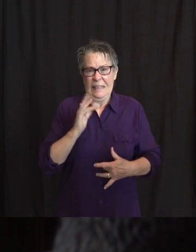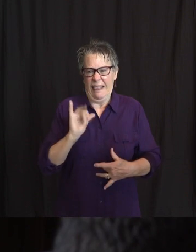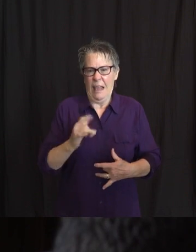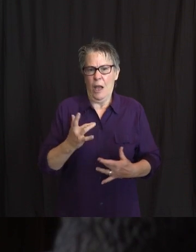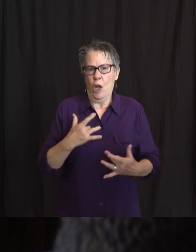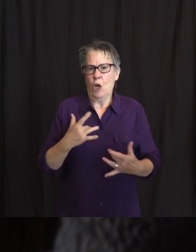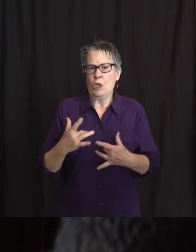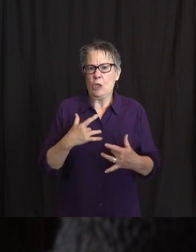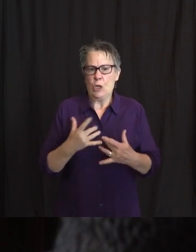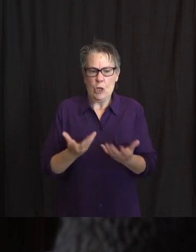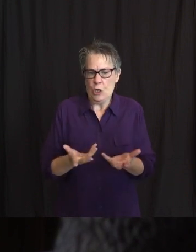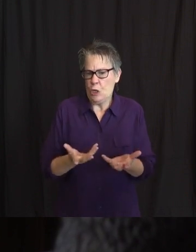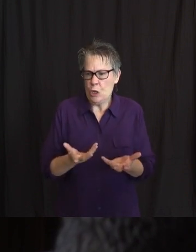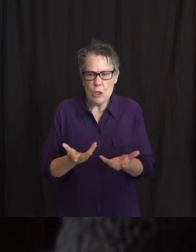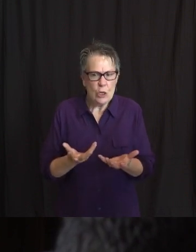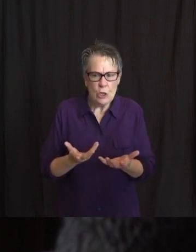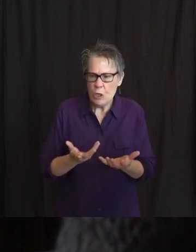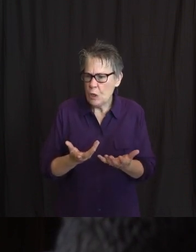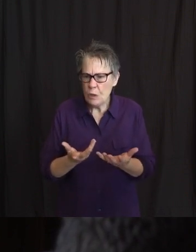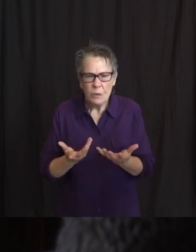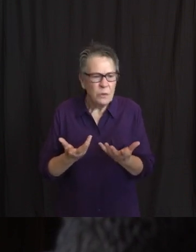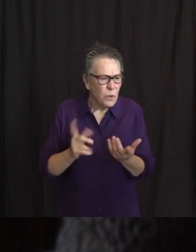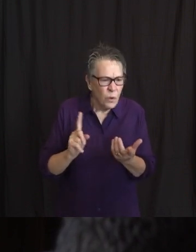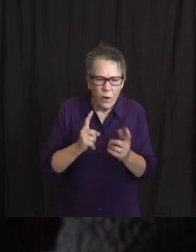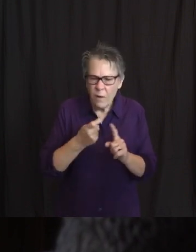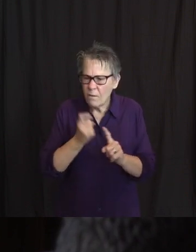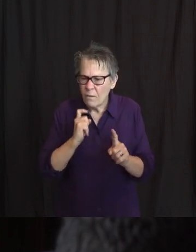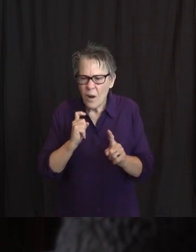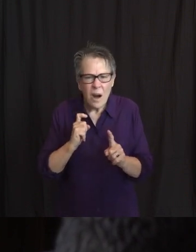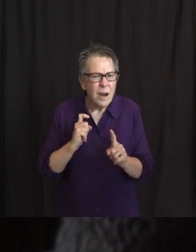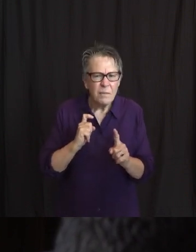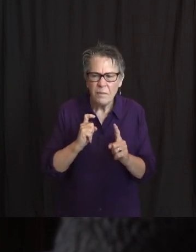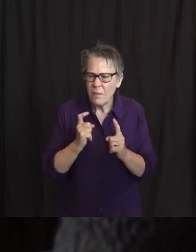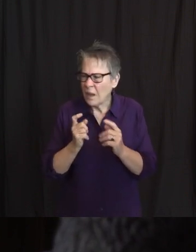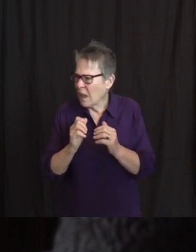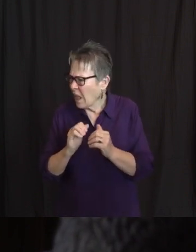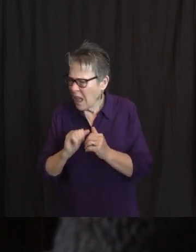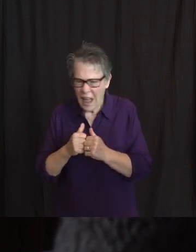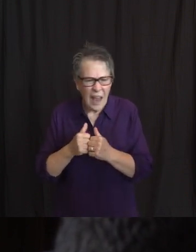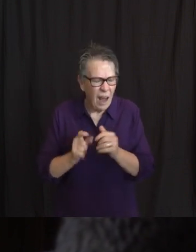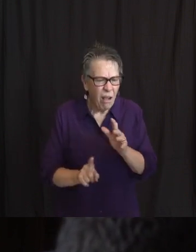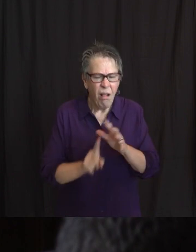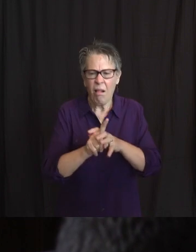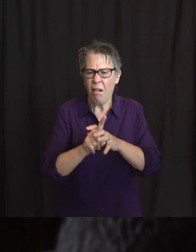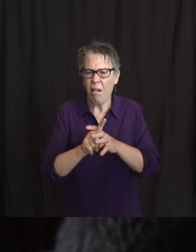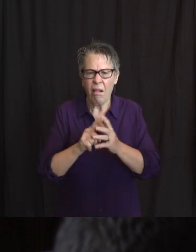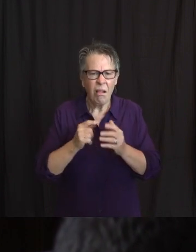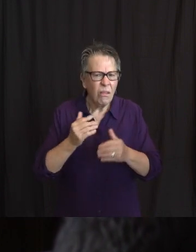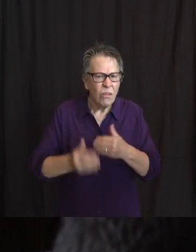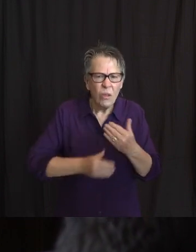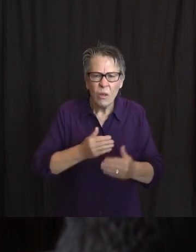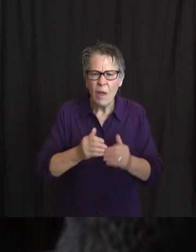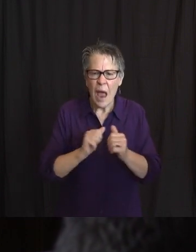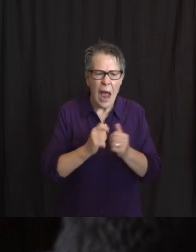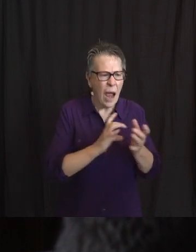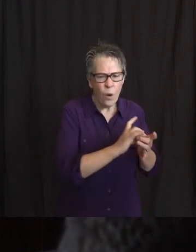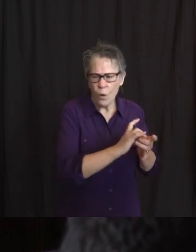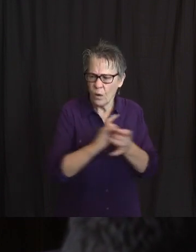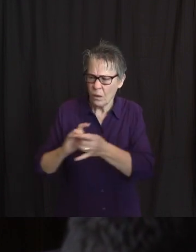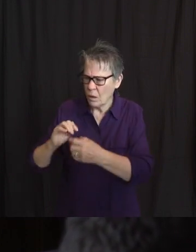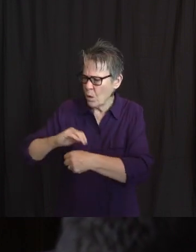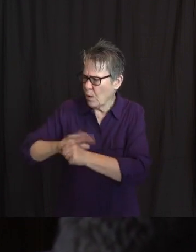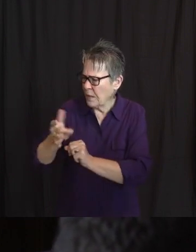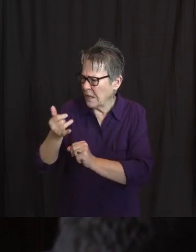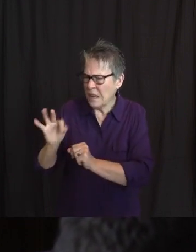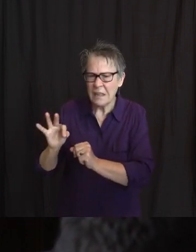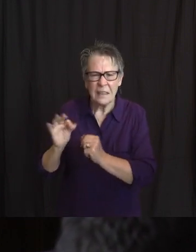to understand this process. We're still trying to understand, how this relates to COVID-19,